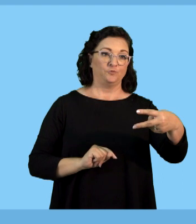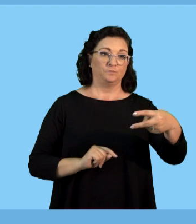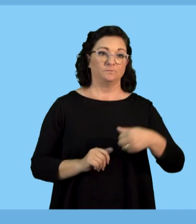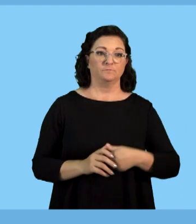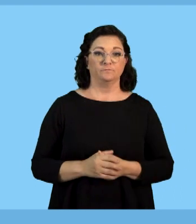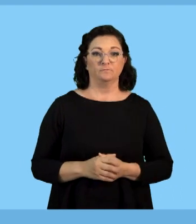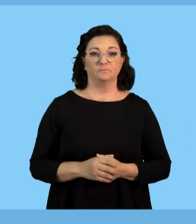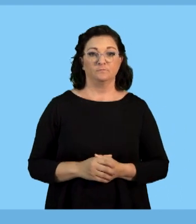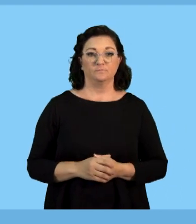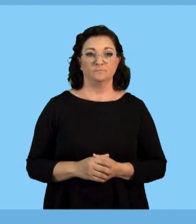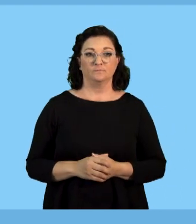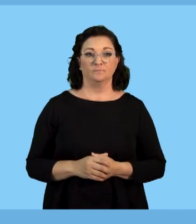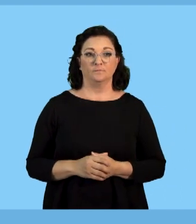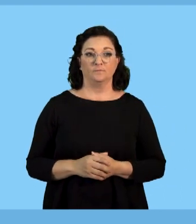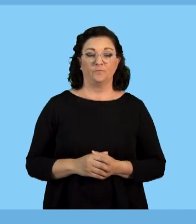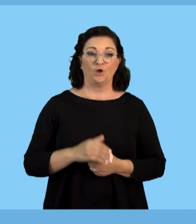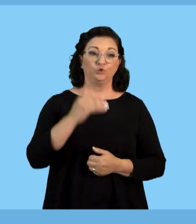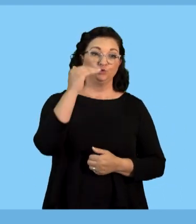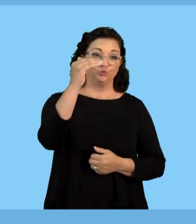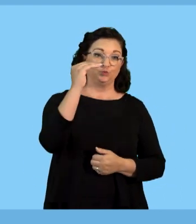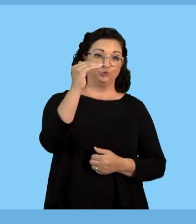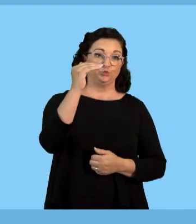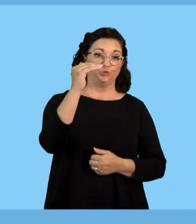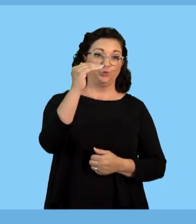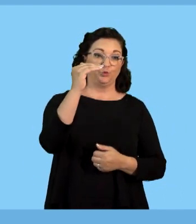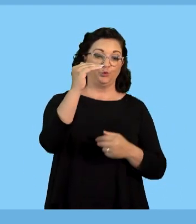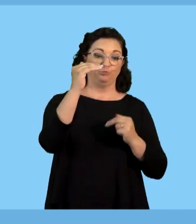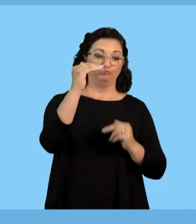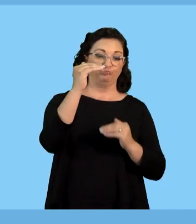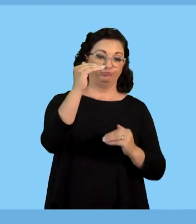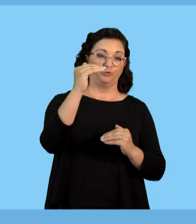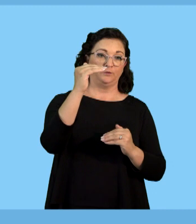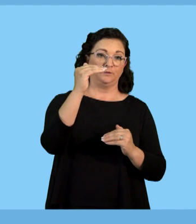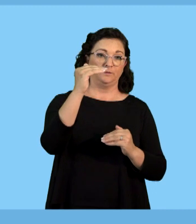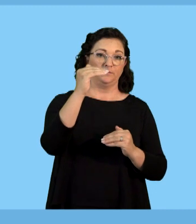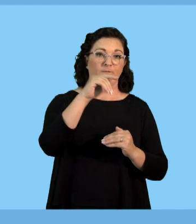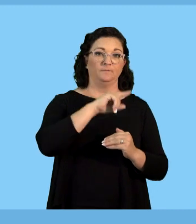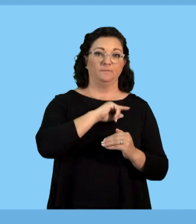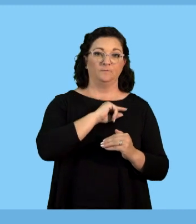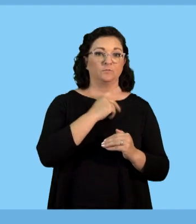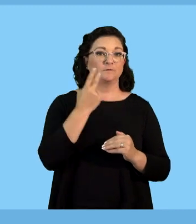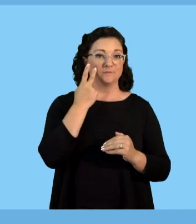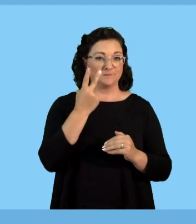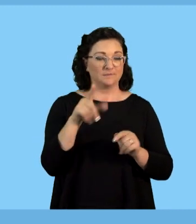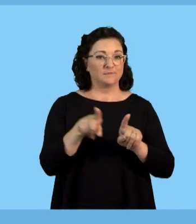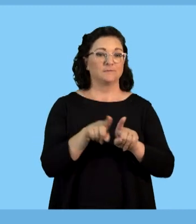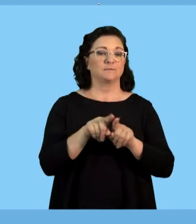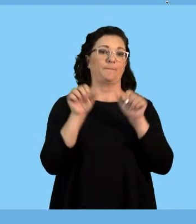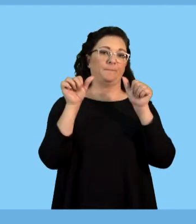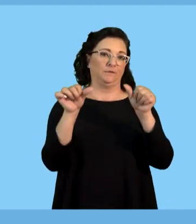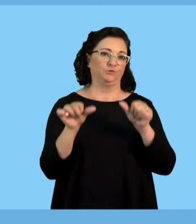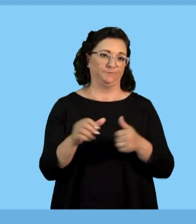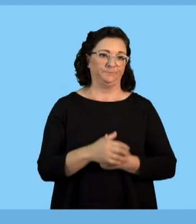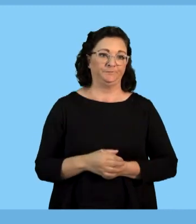object and the top of the object there. So now the top of the object has reached the bottom of the screen, as shown in this particular picture